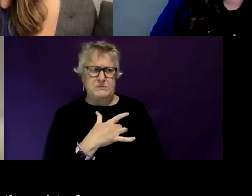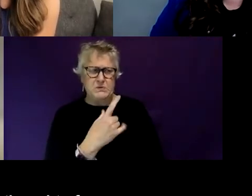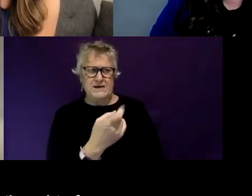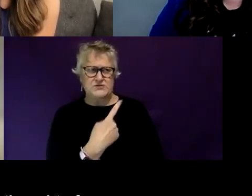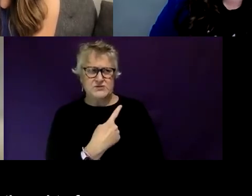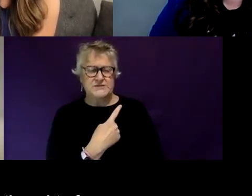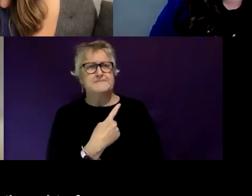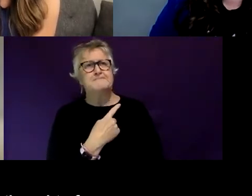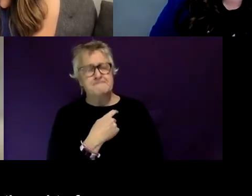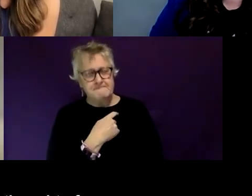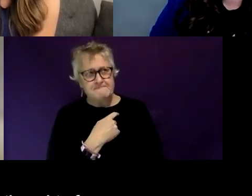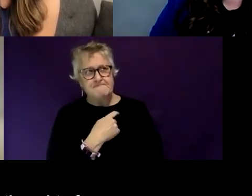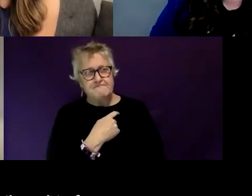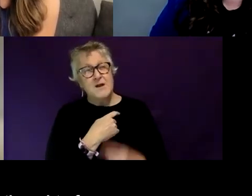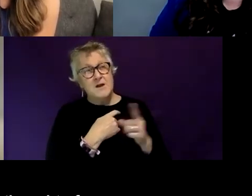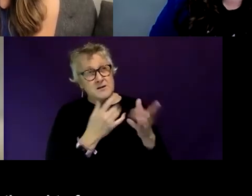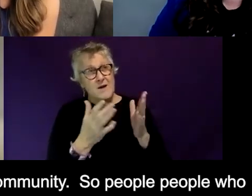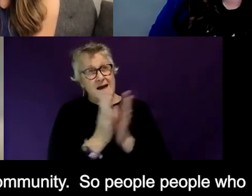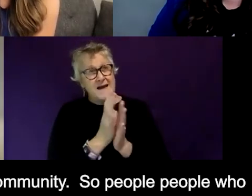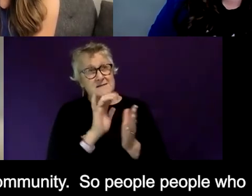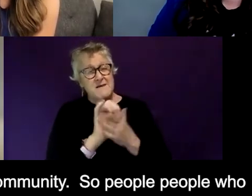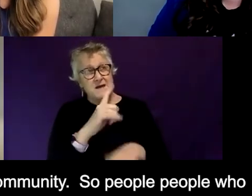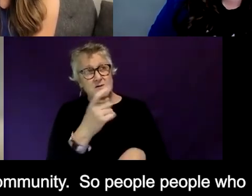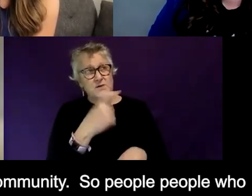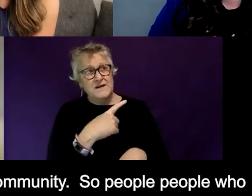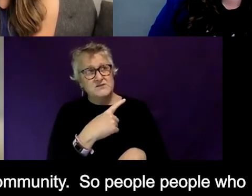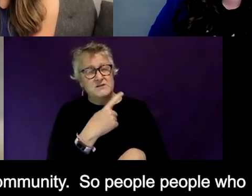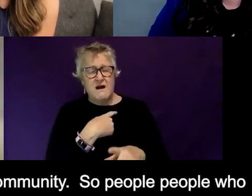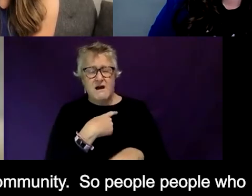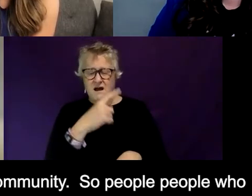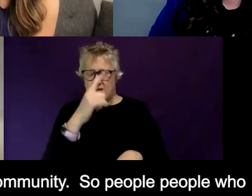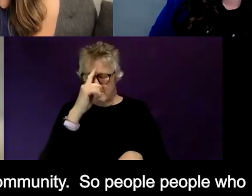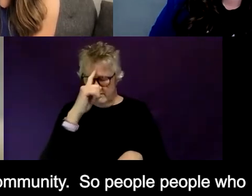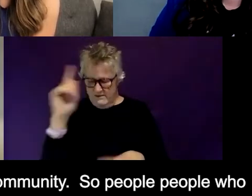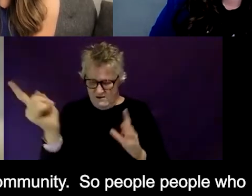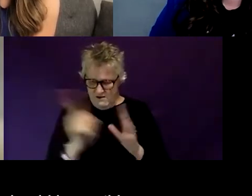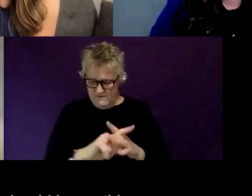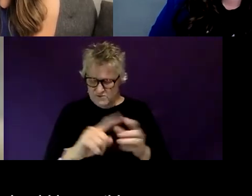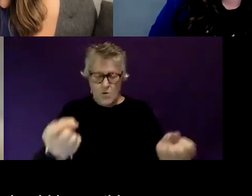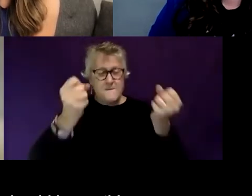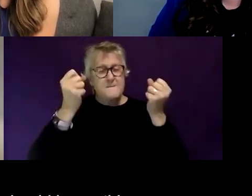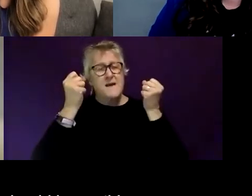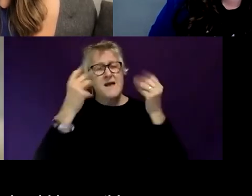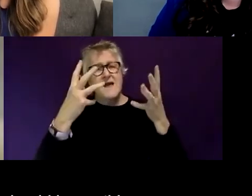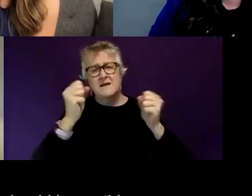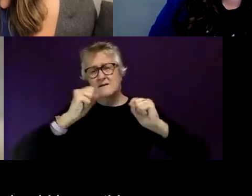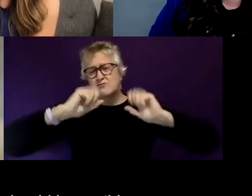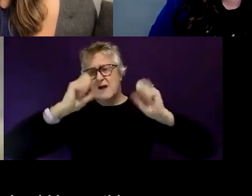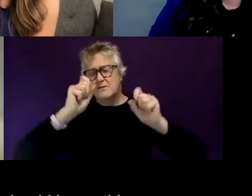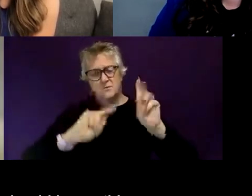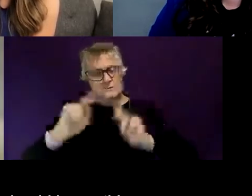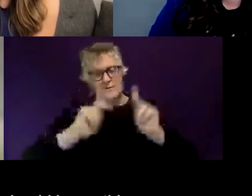that question, I thought of so many incredible people in the community, so many people who are on this